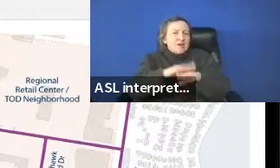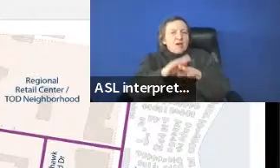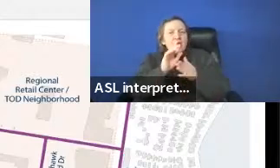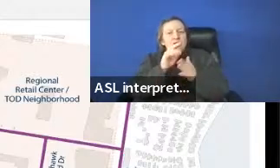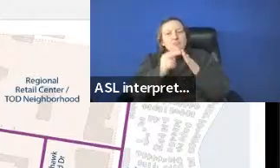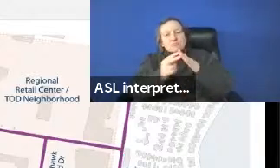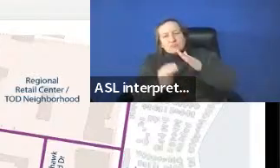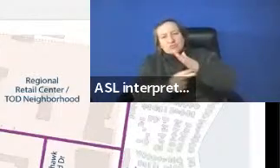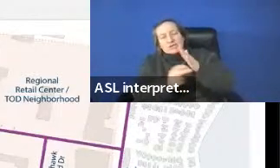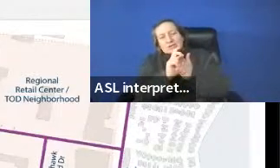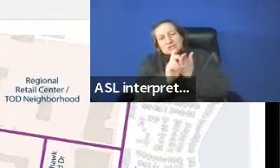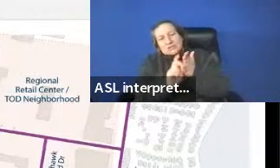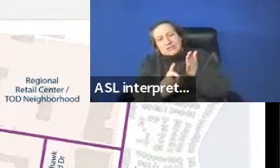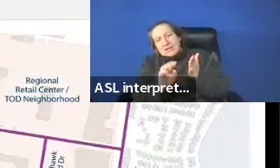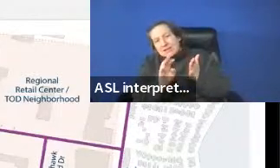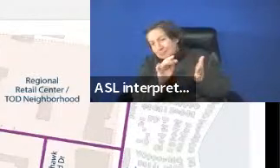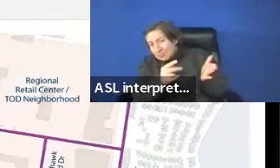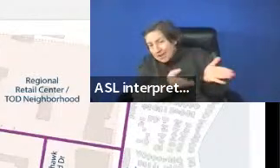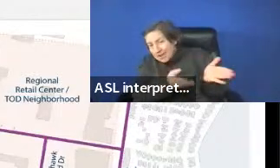Brad, if you want to